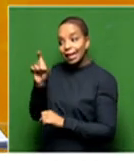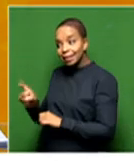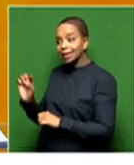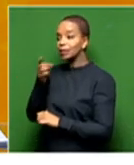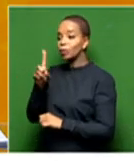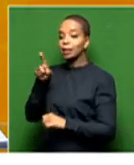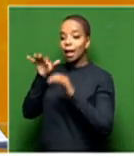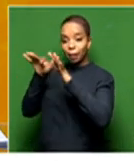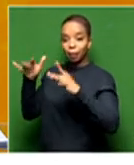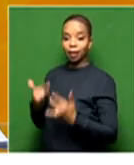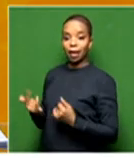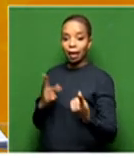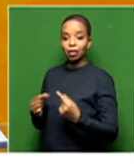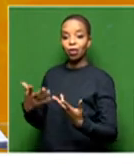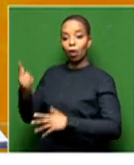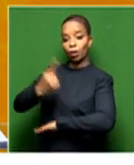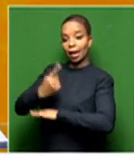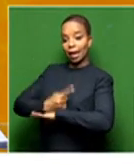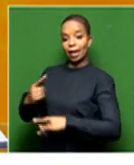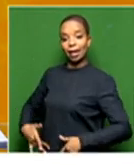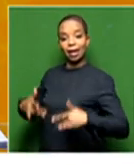of fitting into our daily lives?